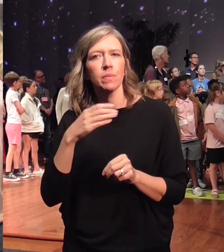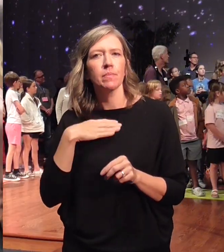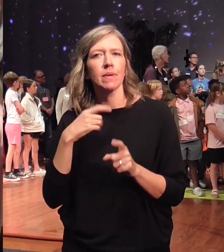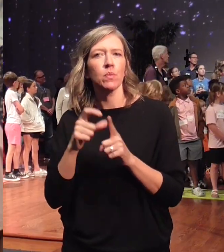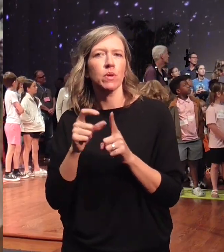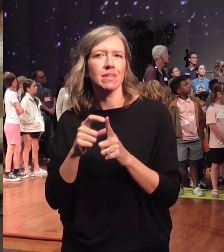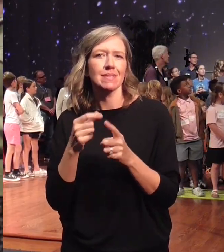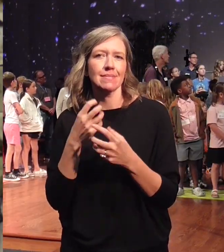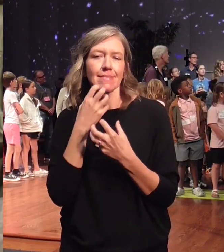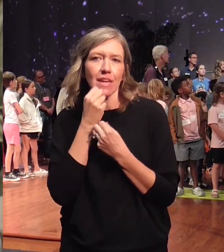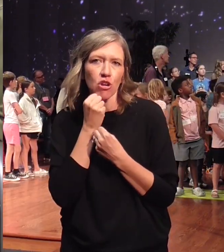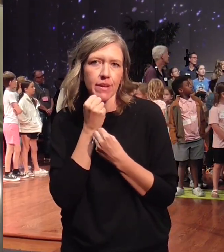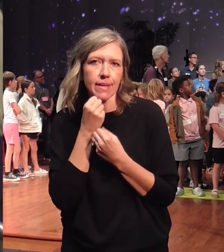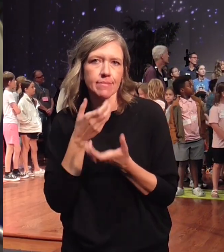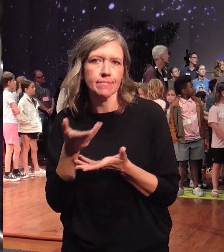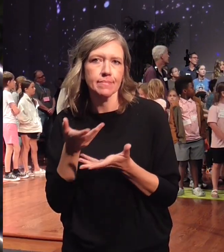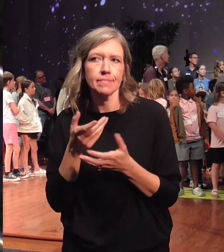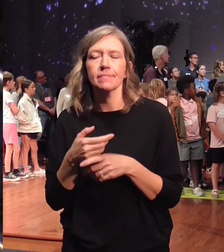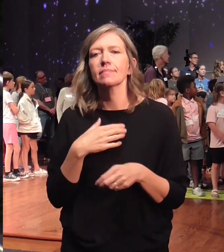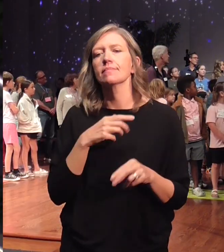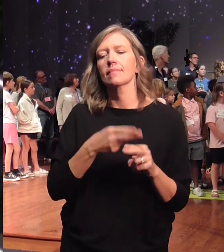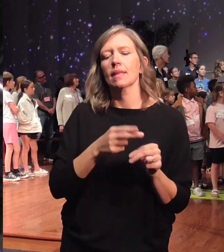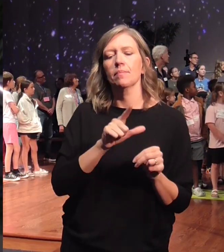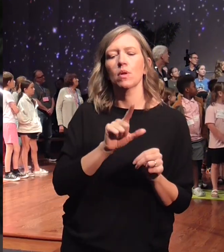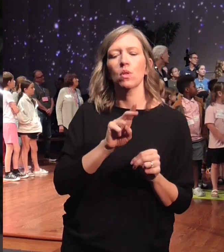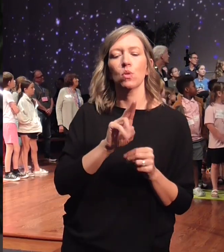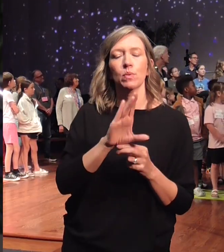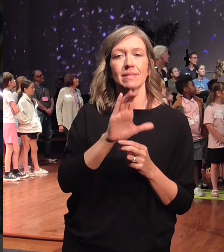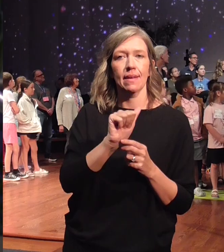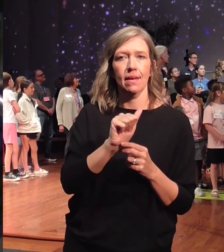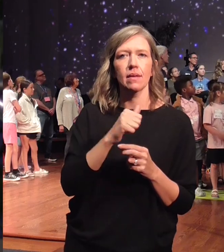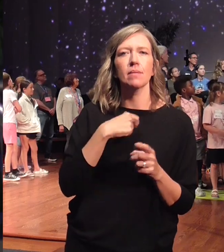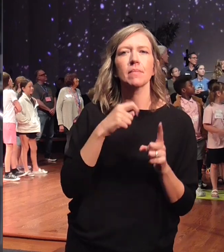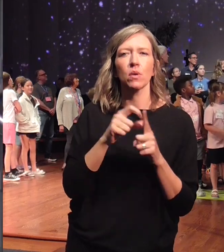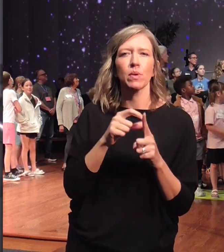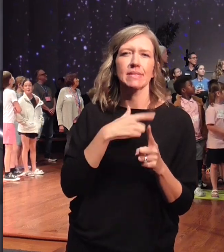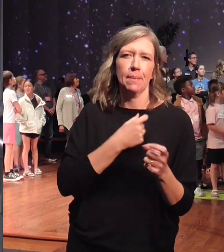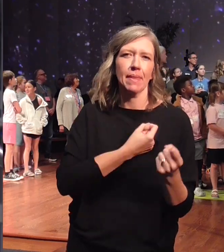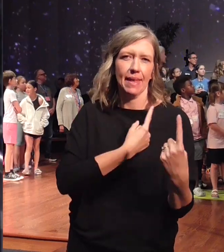caring. My name is Lucia, and my power word is empathetic.